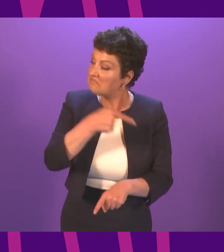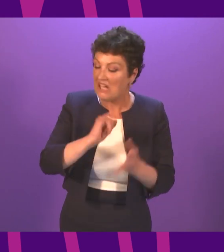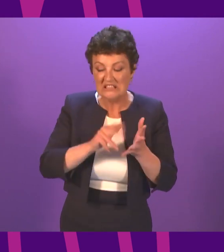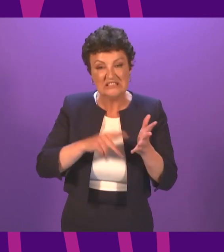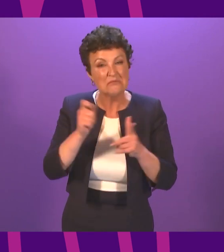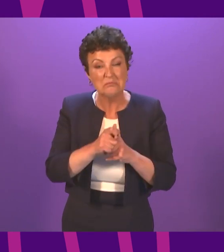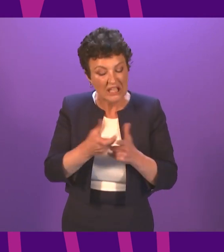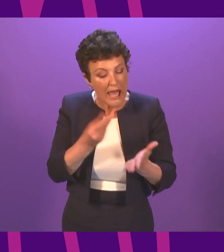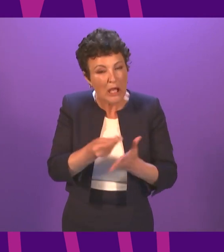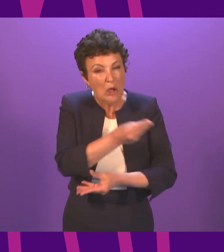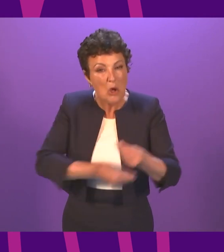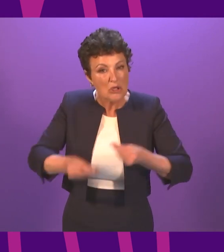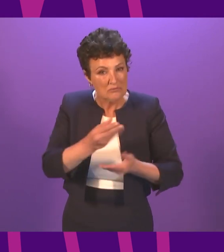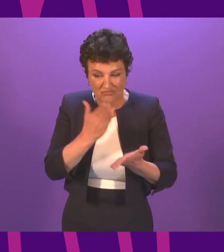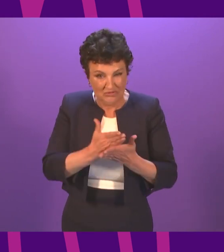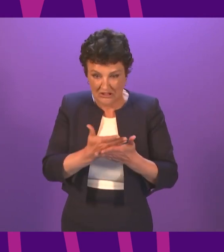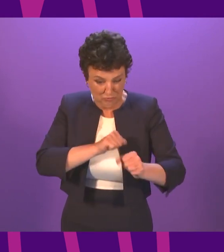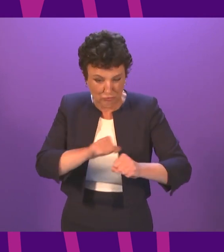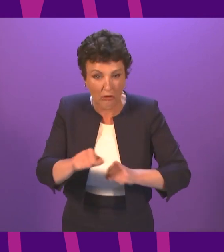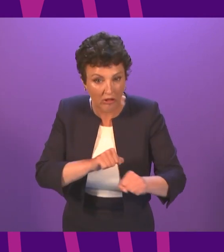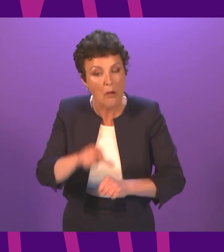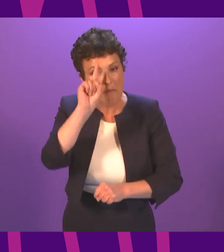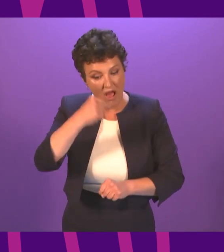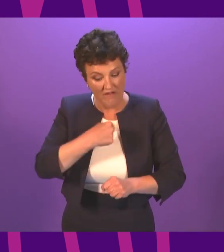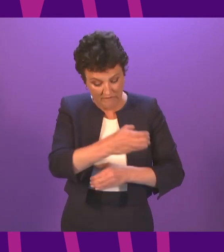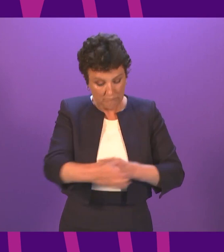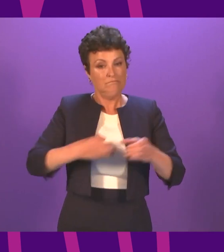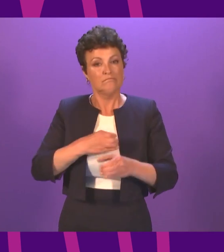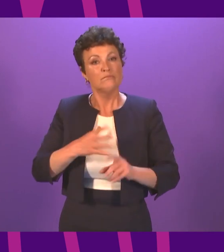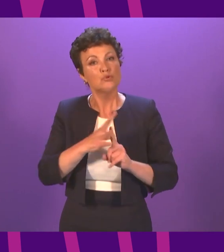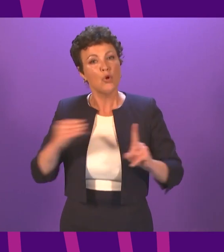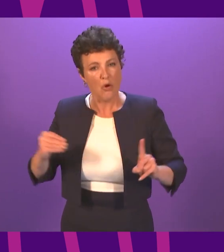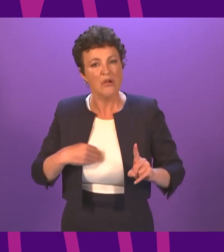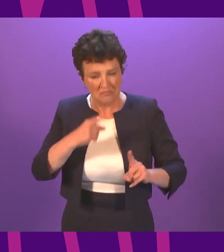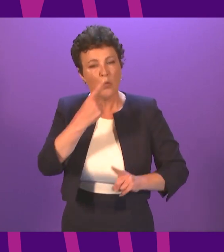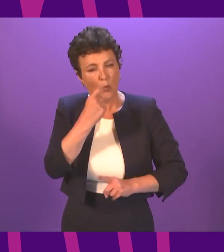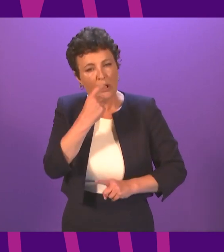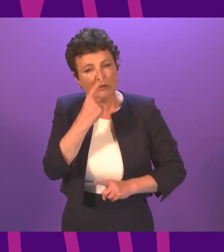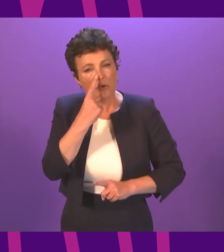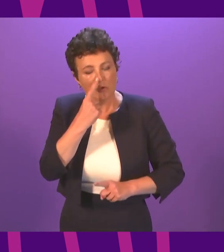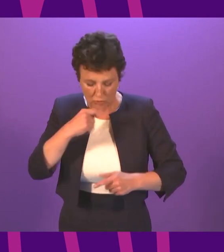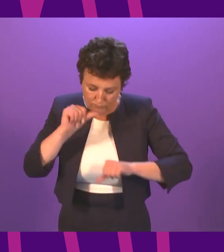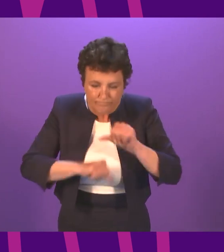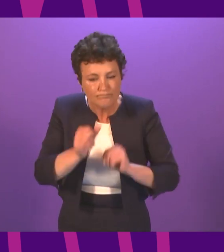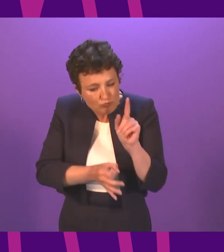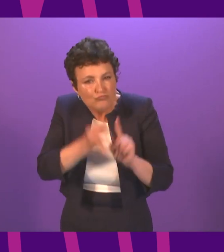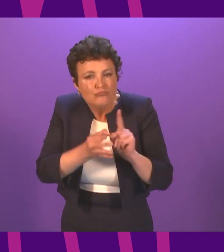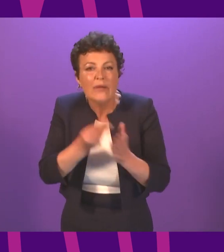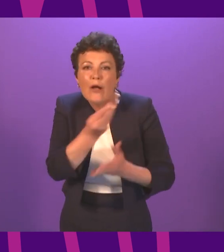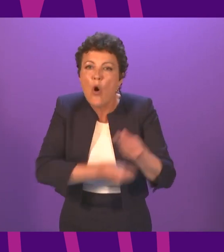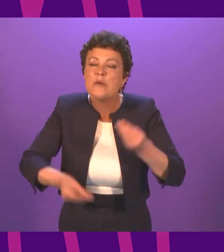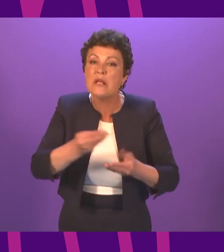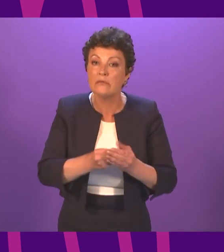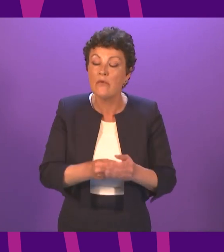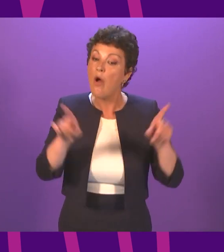fostered and encouraged. And we would also introduce a right to rehab and recovery, to enshrine in law the right to